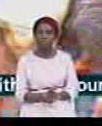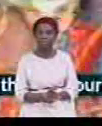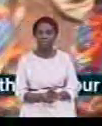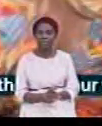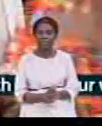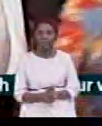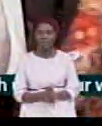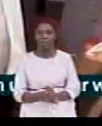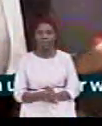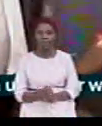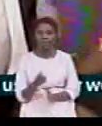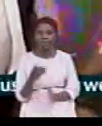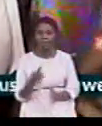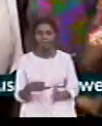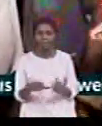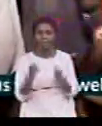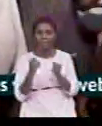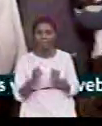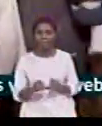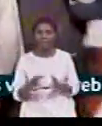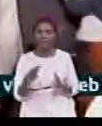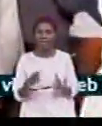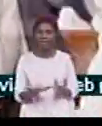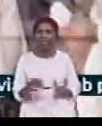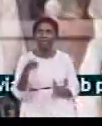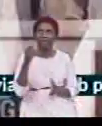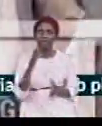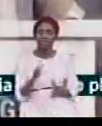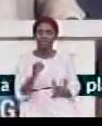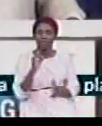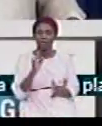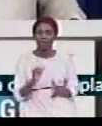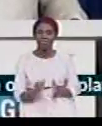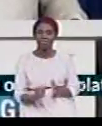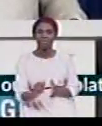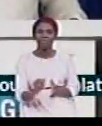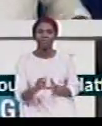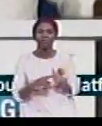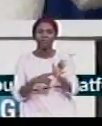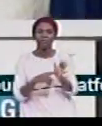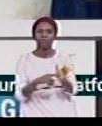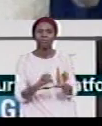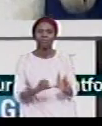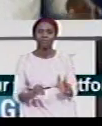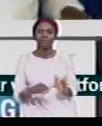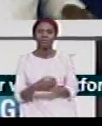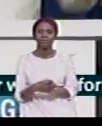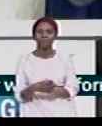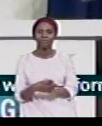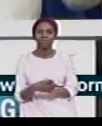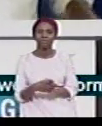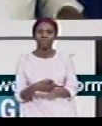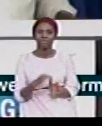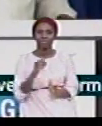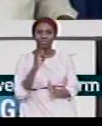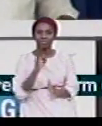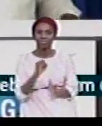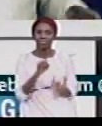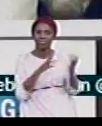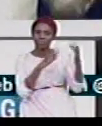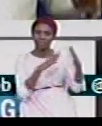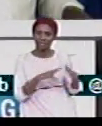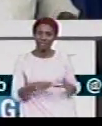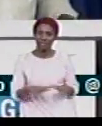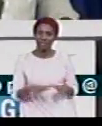The power of God is still manifested. It's flowing. It's